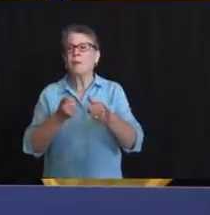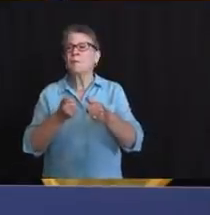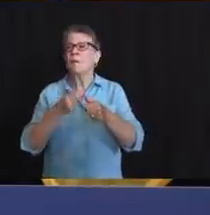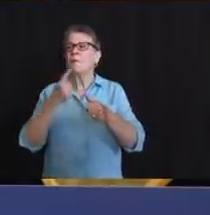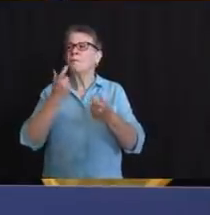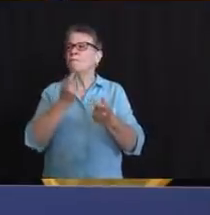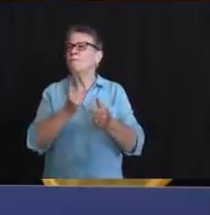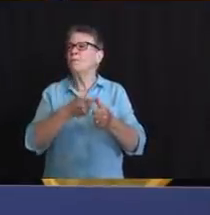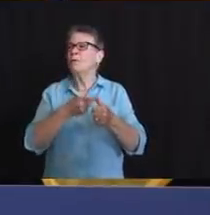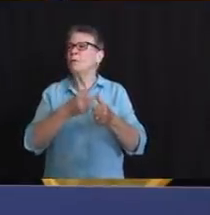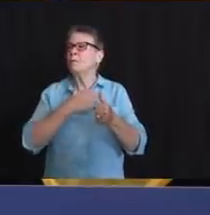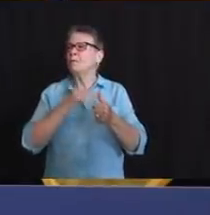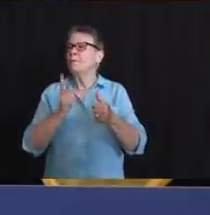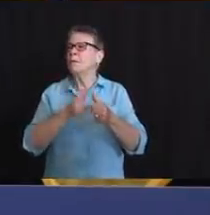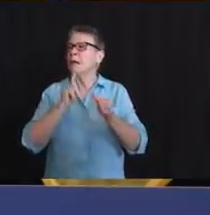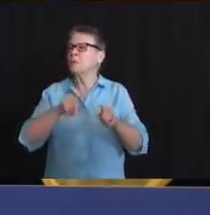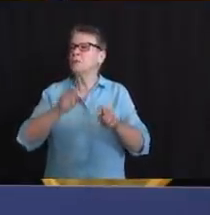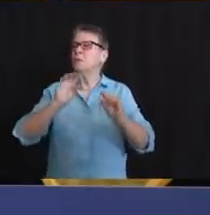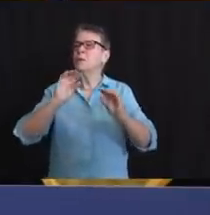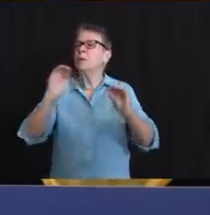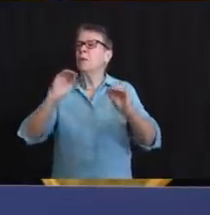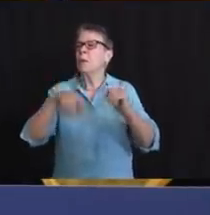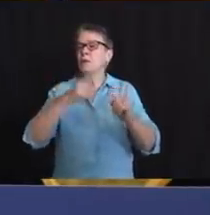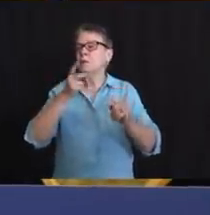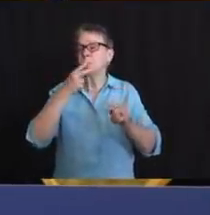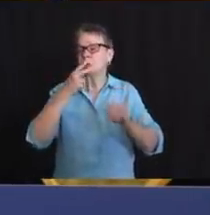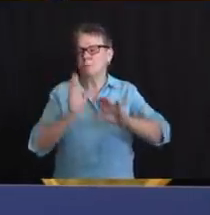go up to the first one.